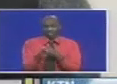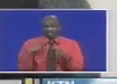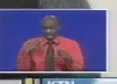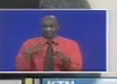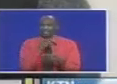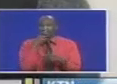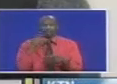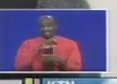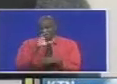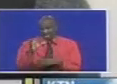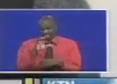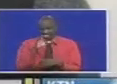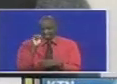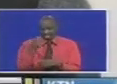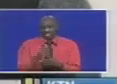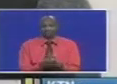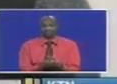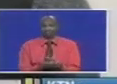drought in the country.